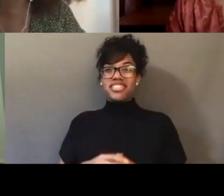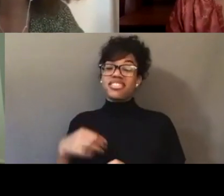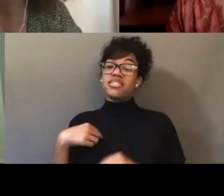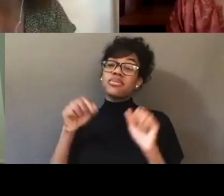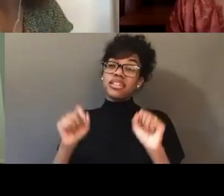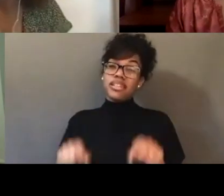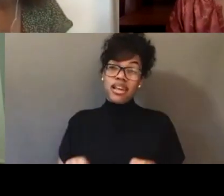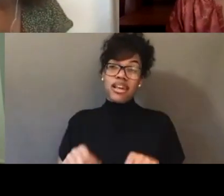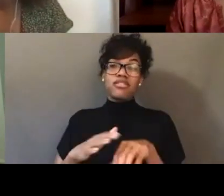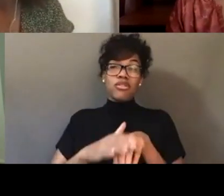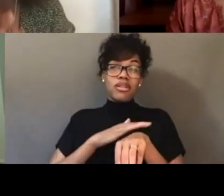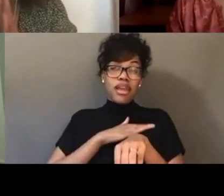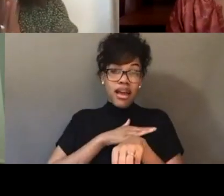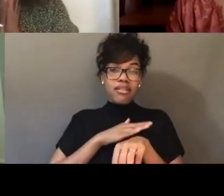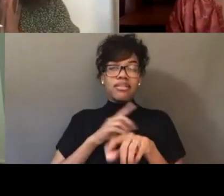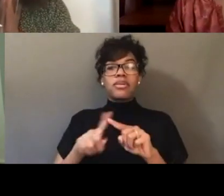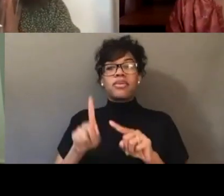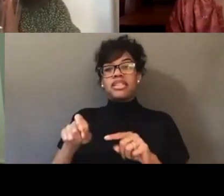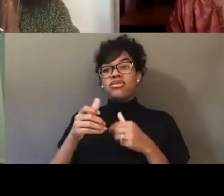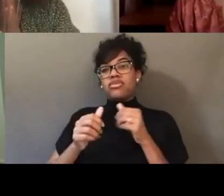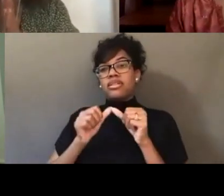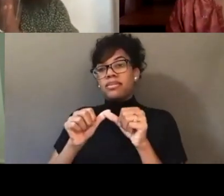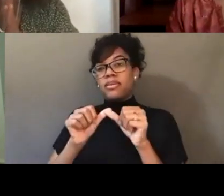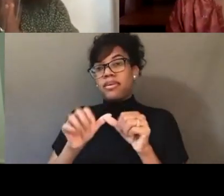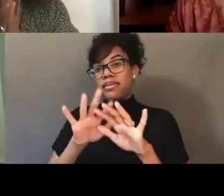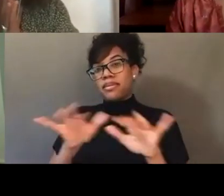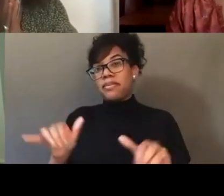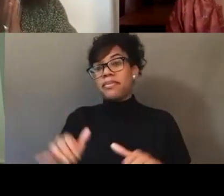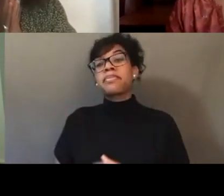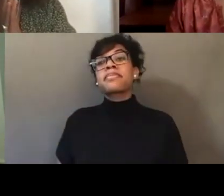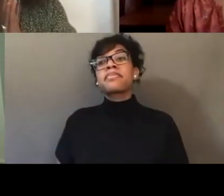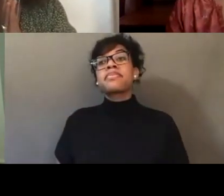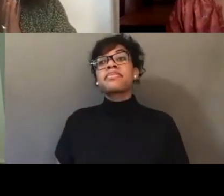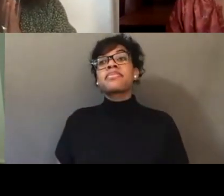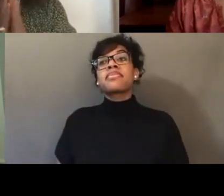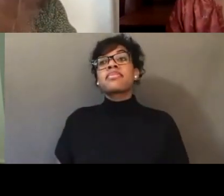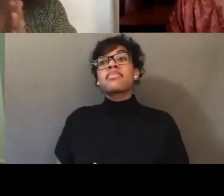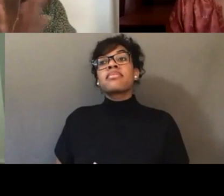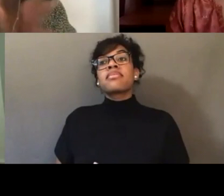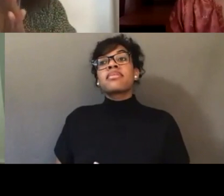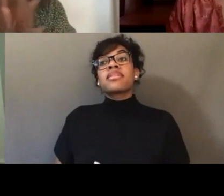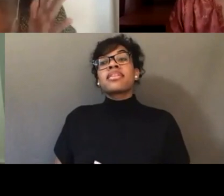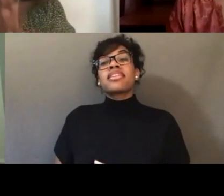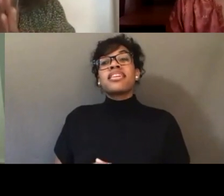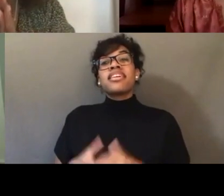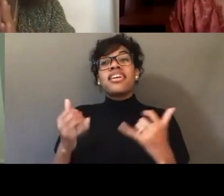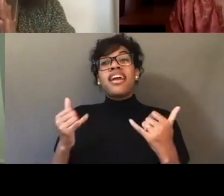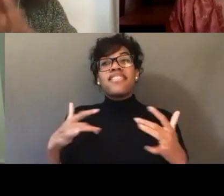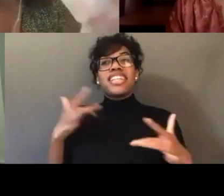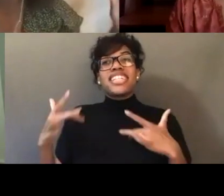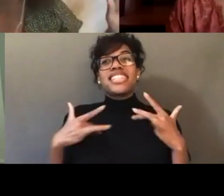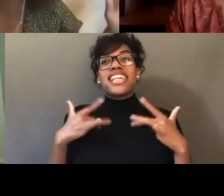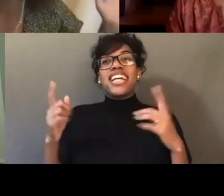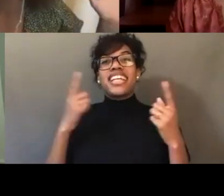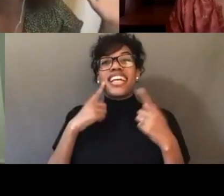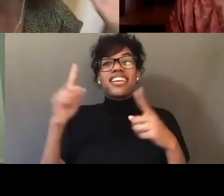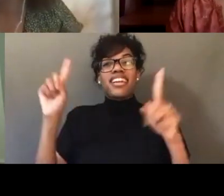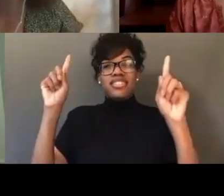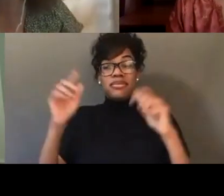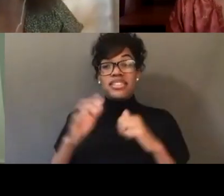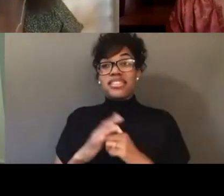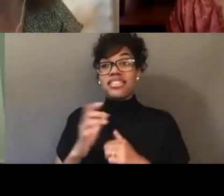going. And so with that very exciting announcement, the new teacher book has an